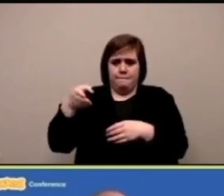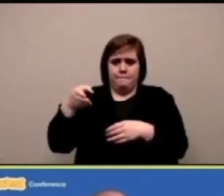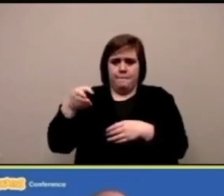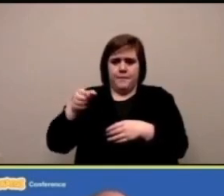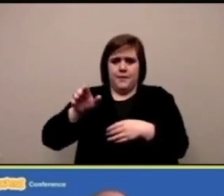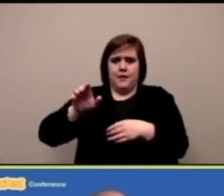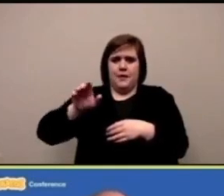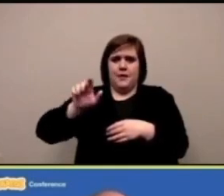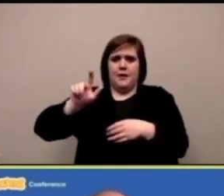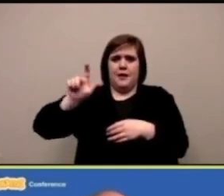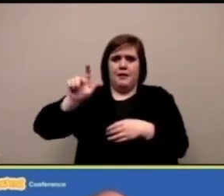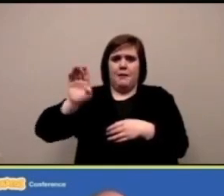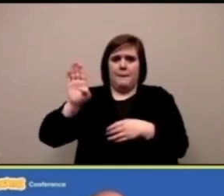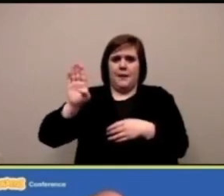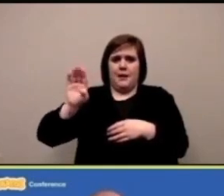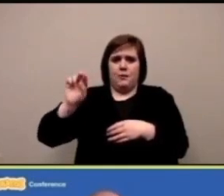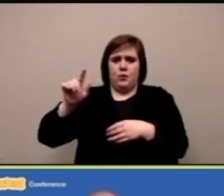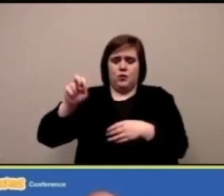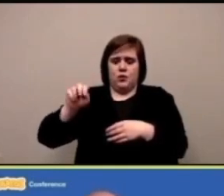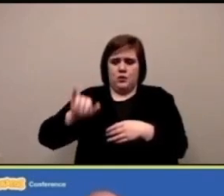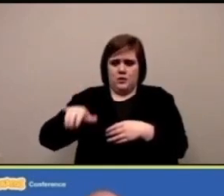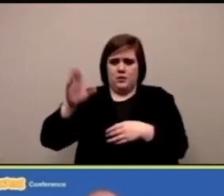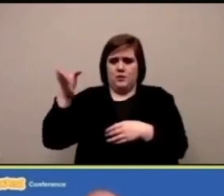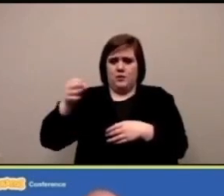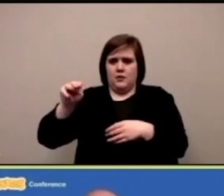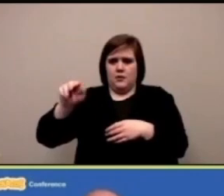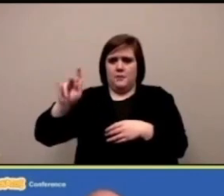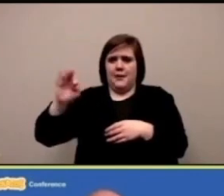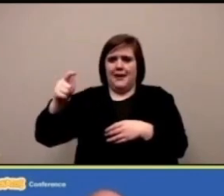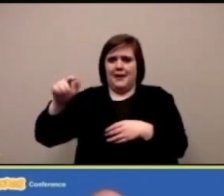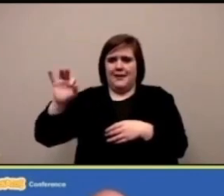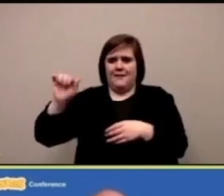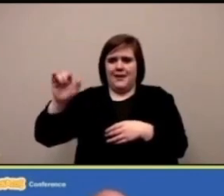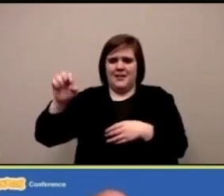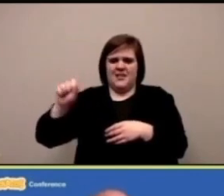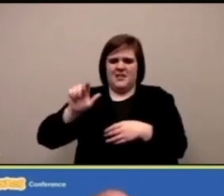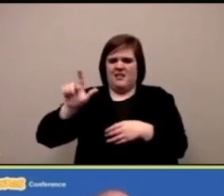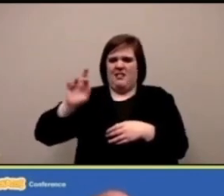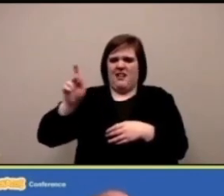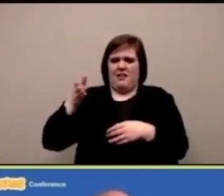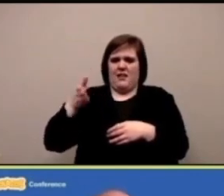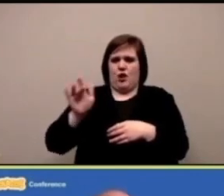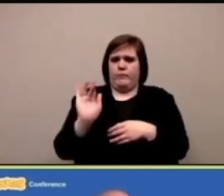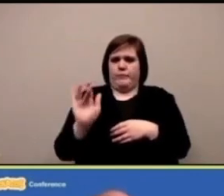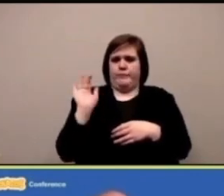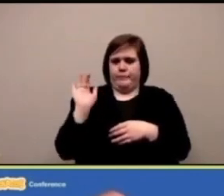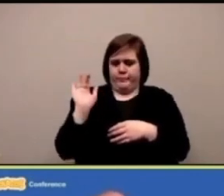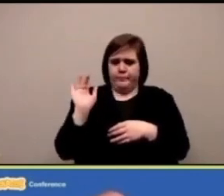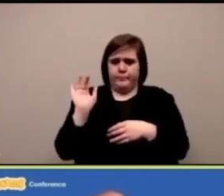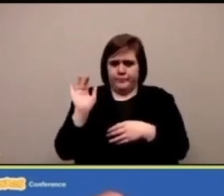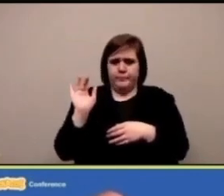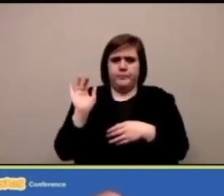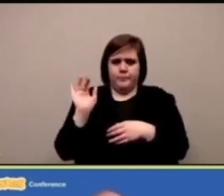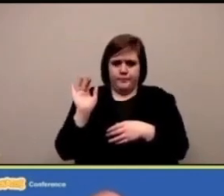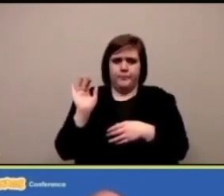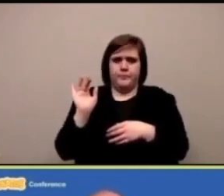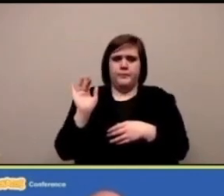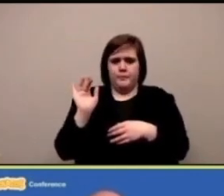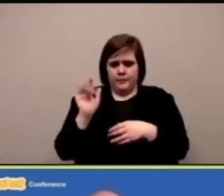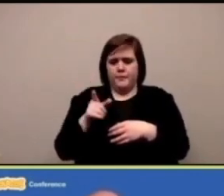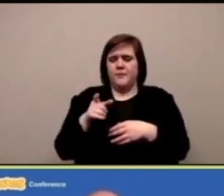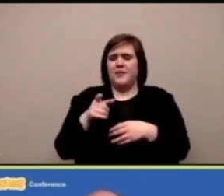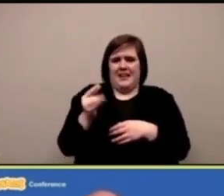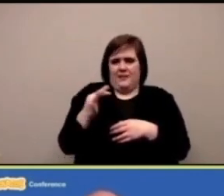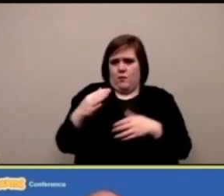padlet.com/LD Bergeron /making faces. It's linked in the actual slide deck, which you can have available. And if you don't have a chance to do it